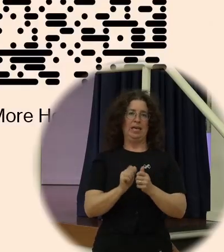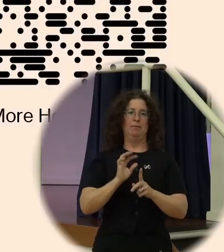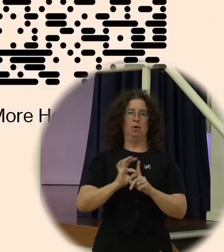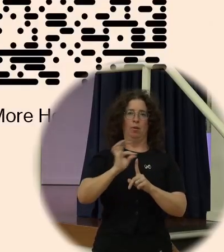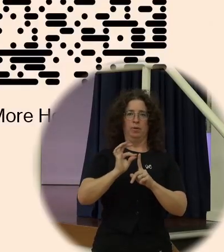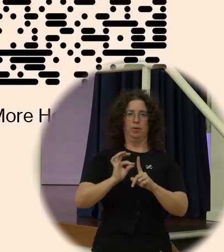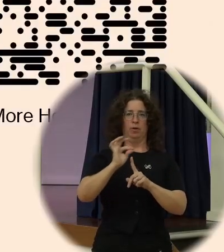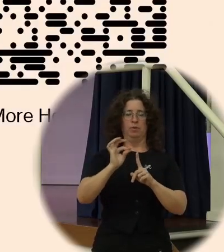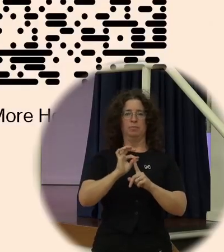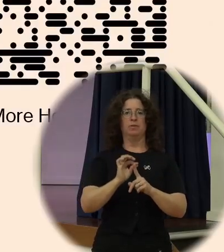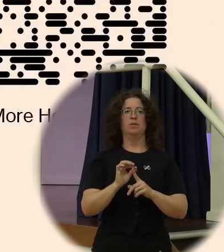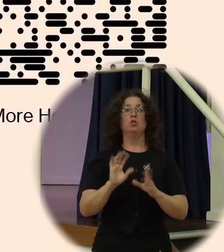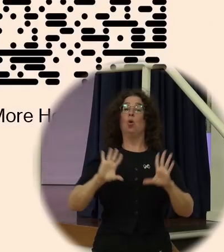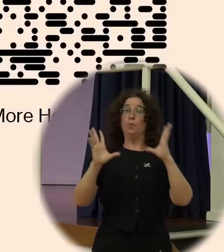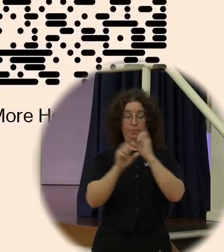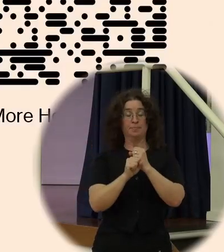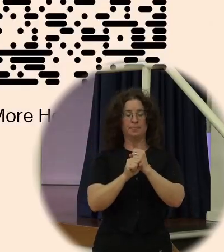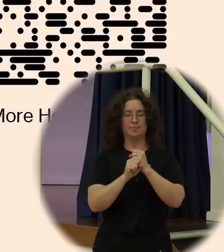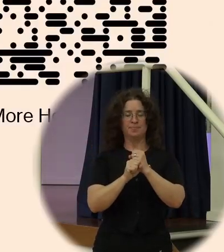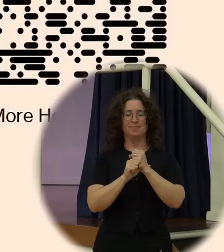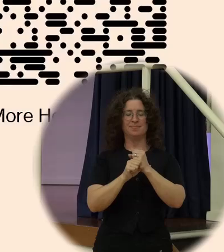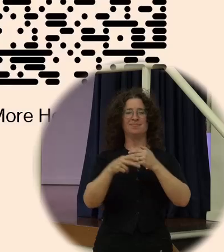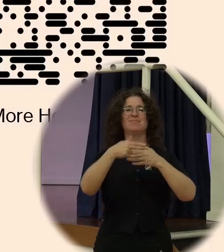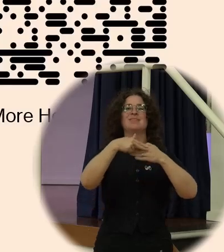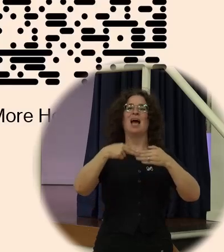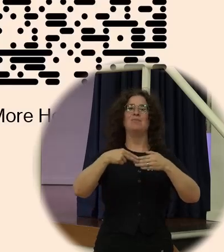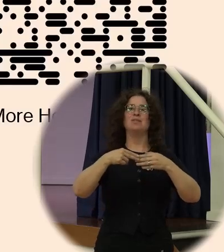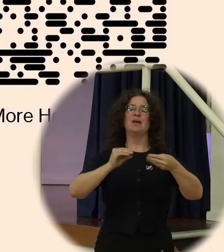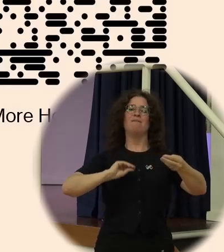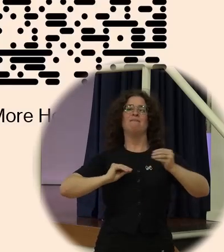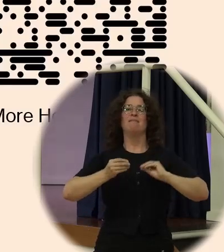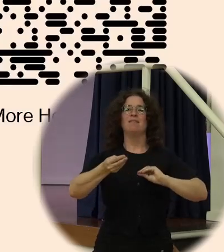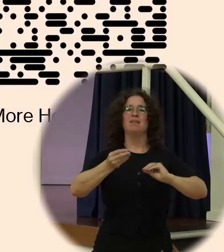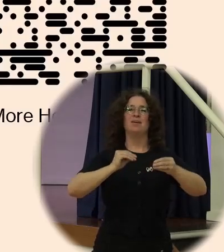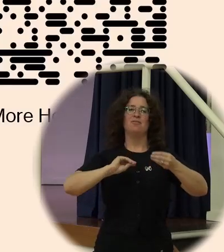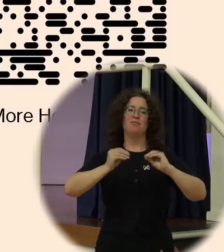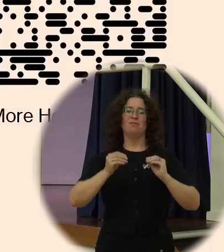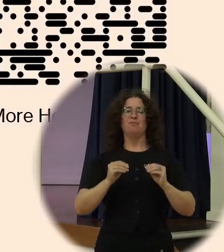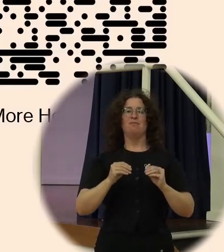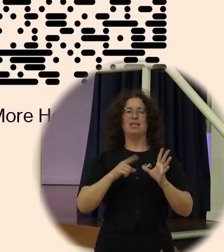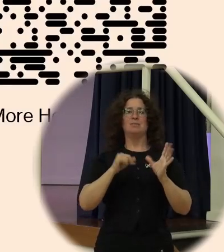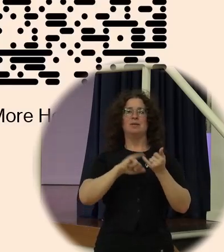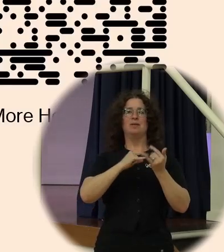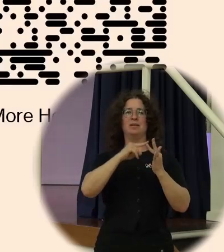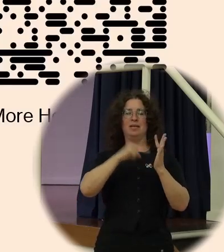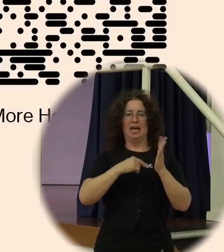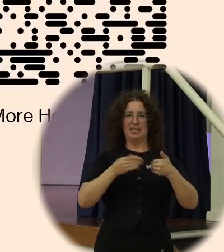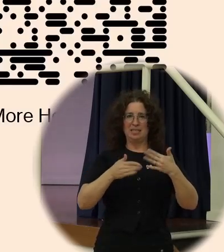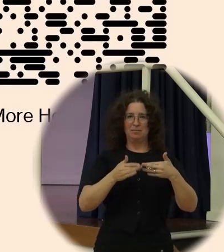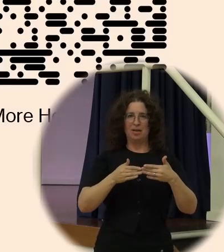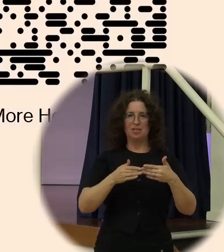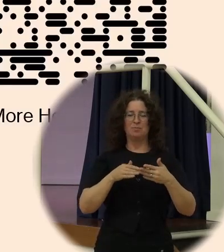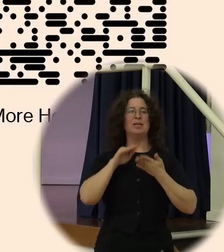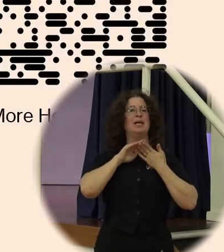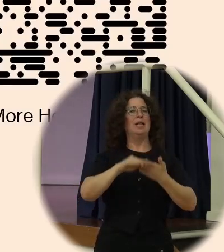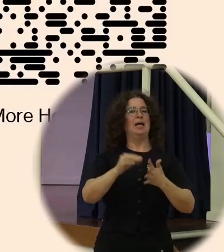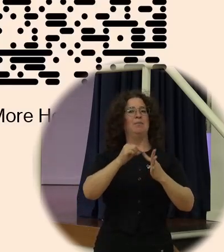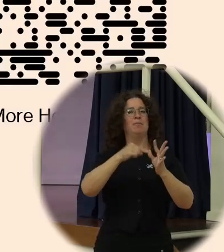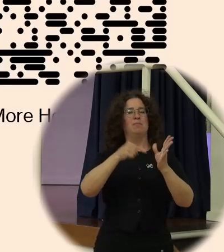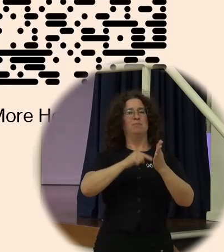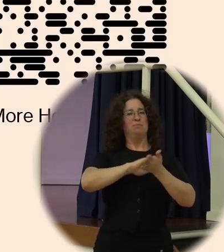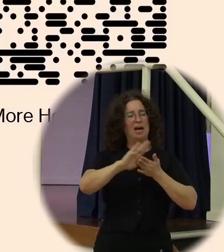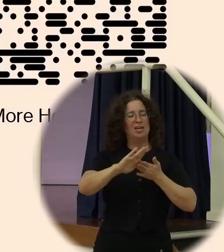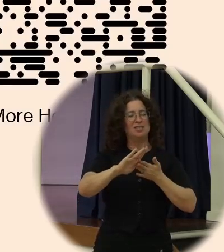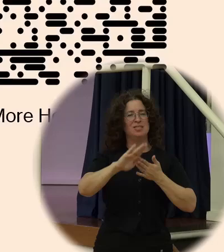To wrap up, addressables give you flexible and efficient asset management. They reduce build size, improve patching, and enable live